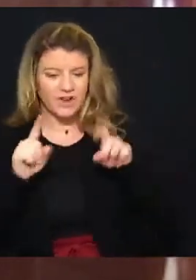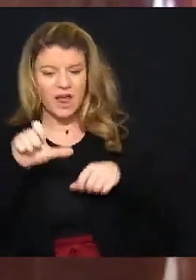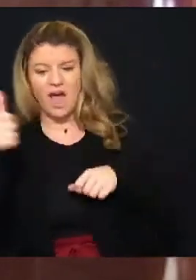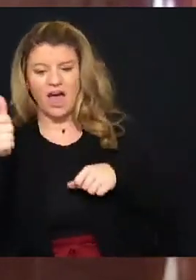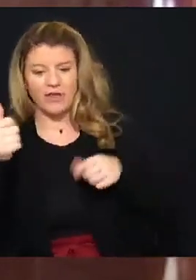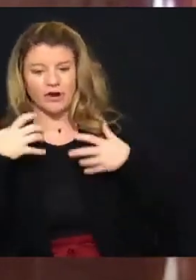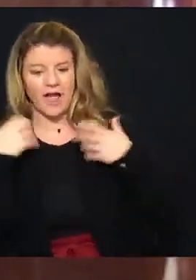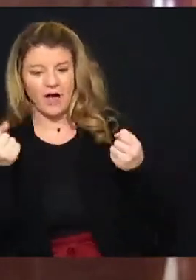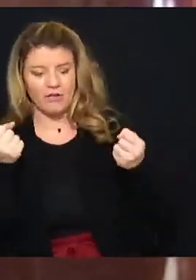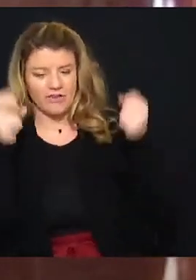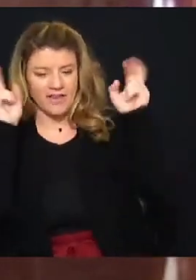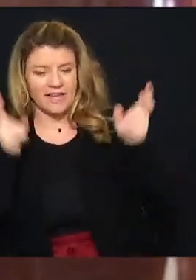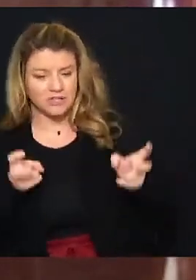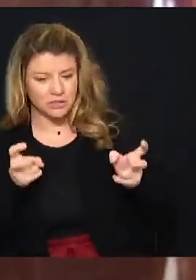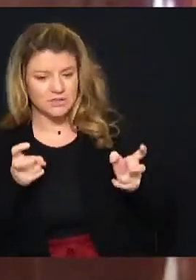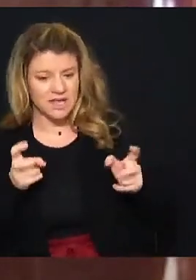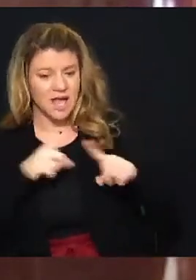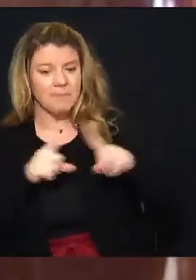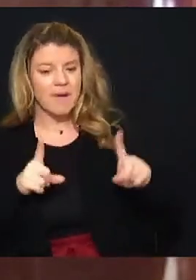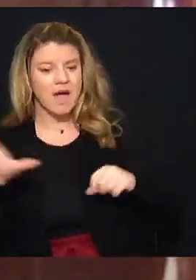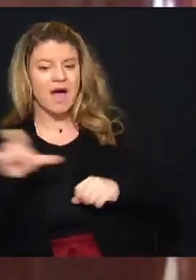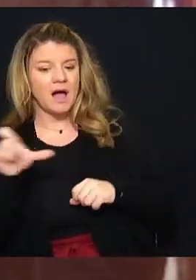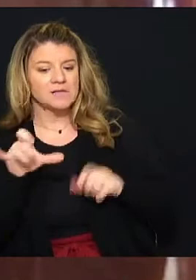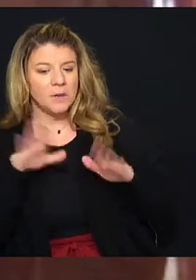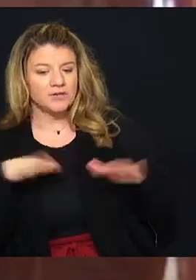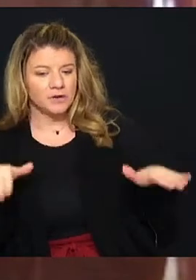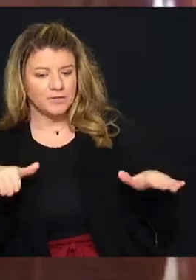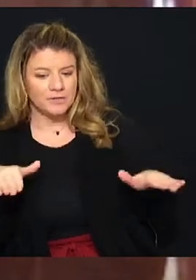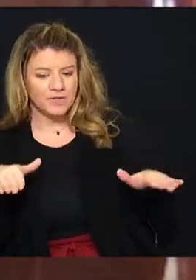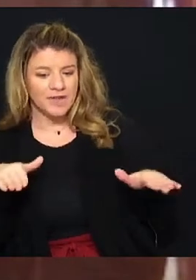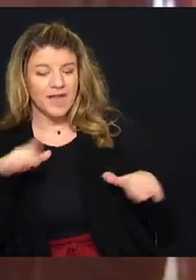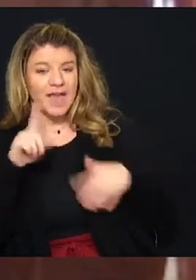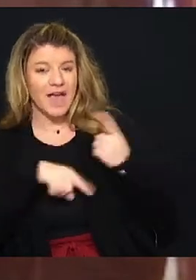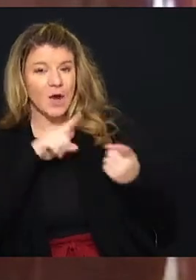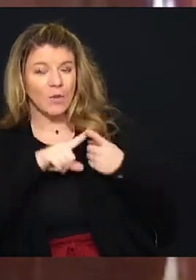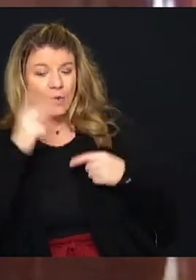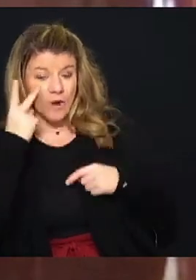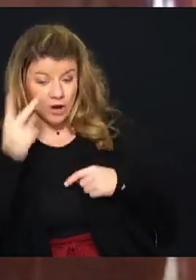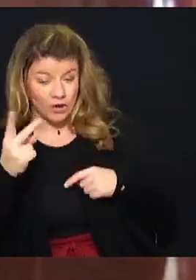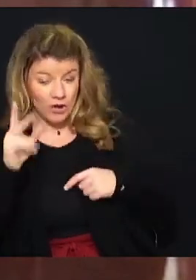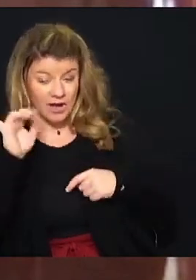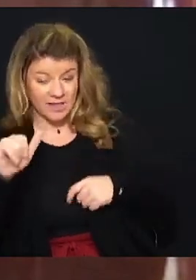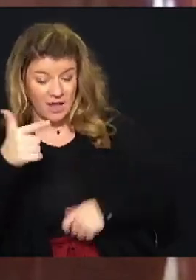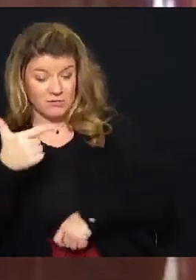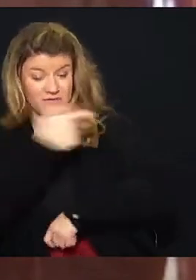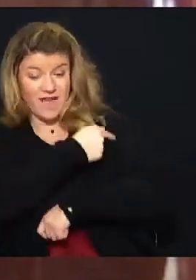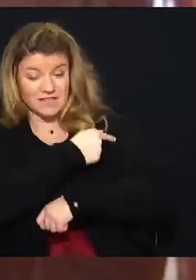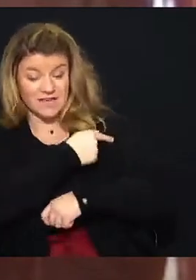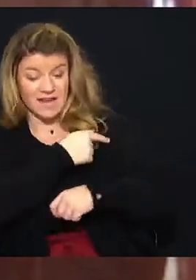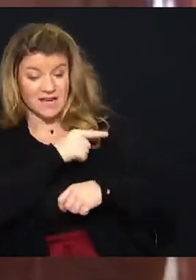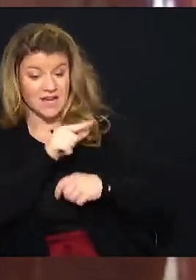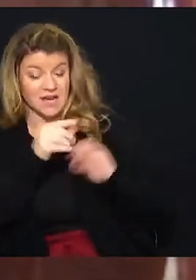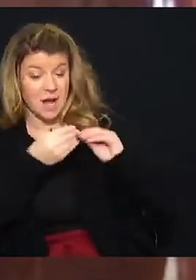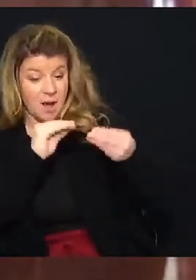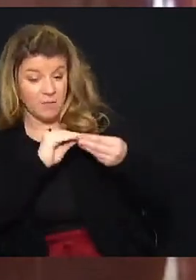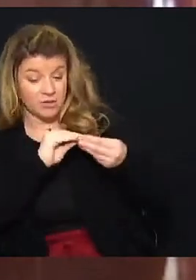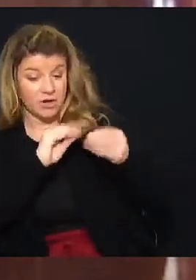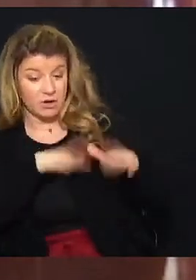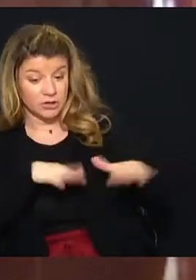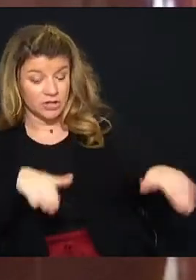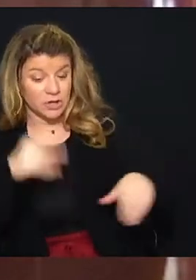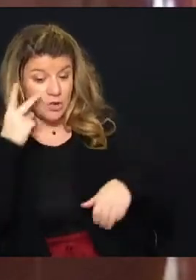health issues, but also for our children. And when we look at the vaccination rates in our children, we see that be our